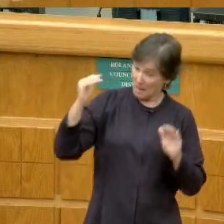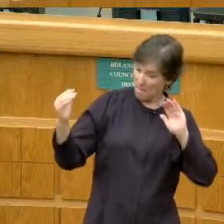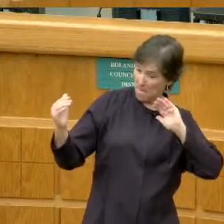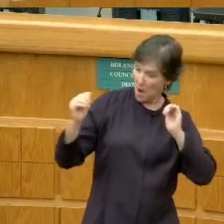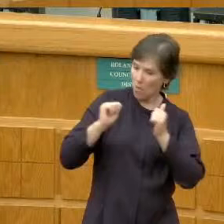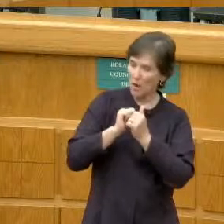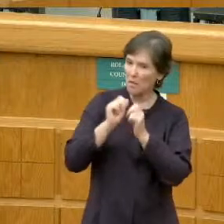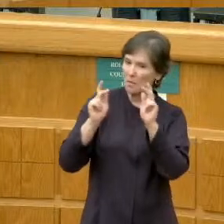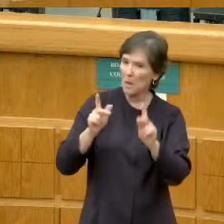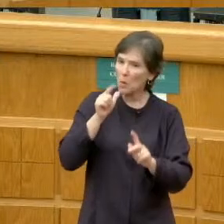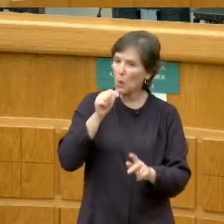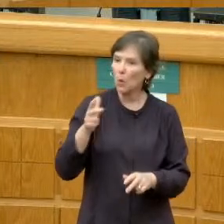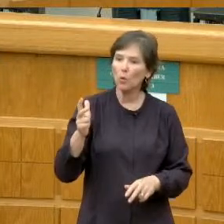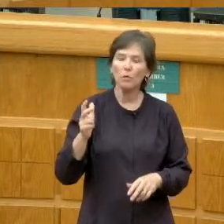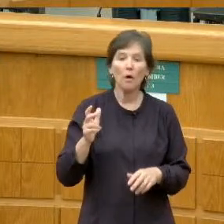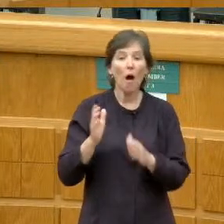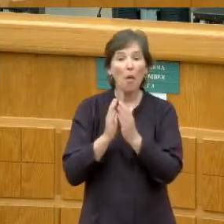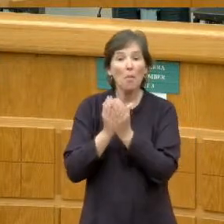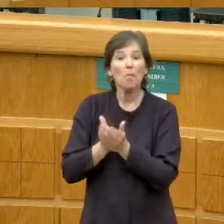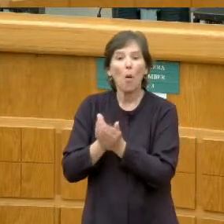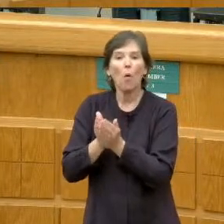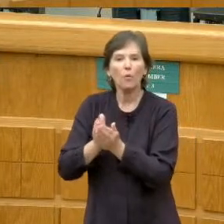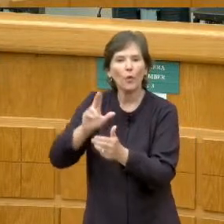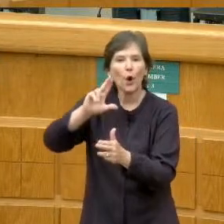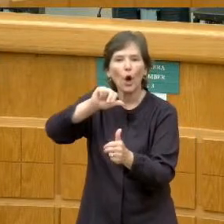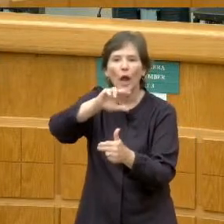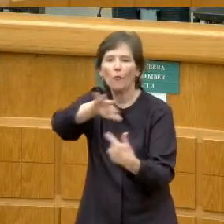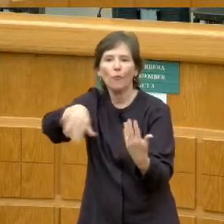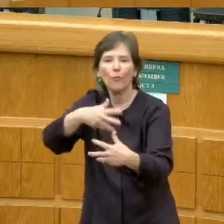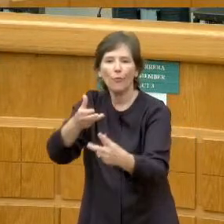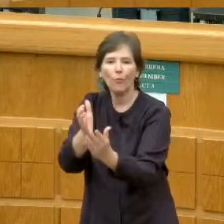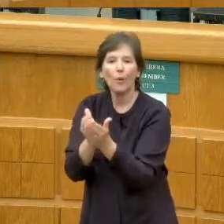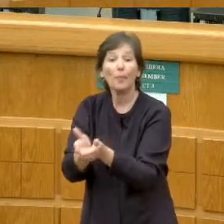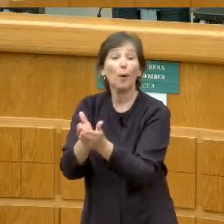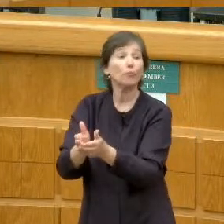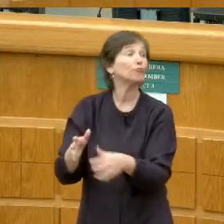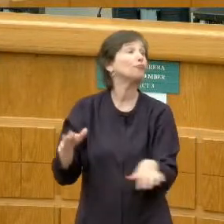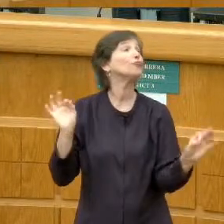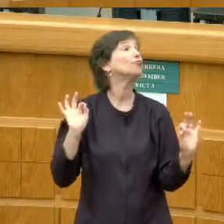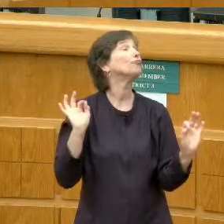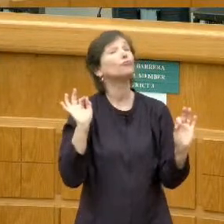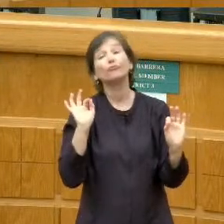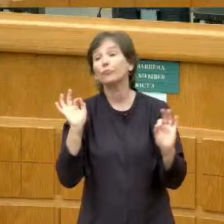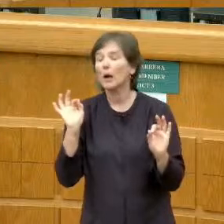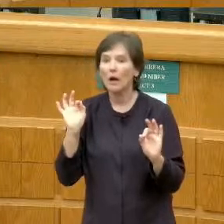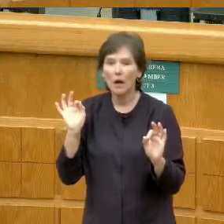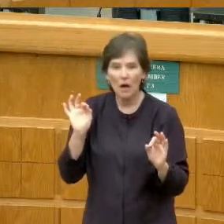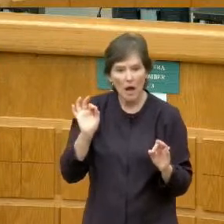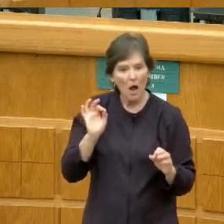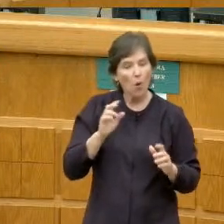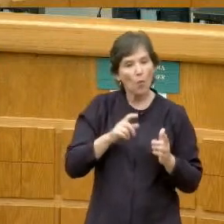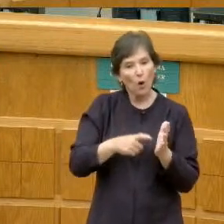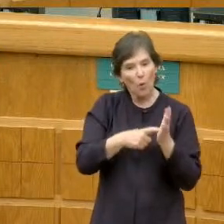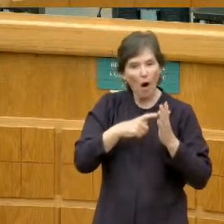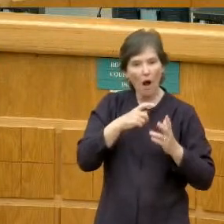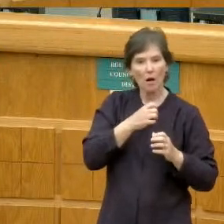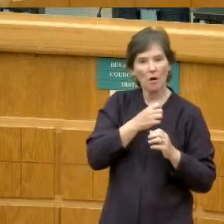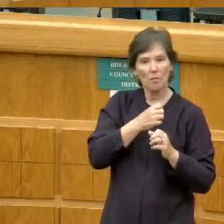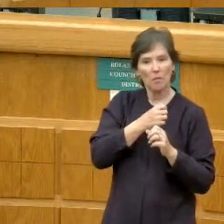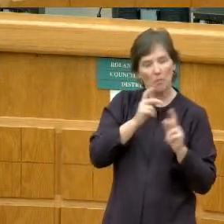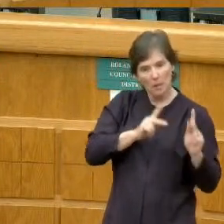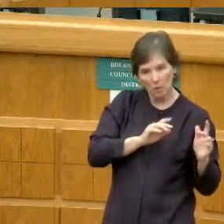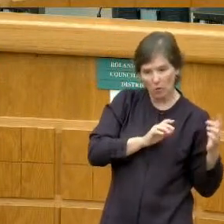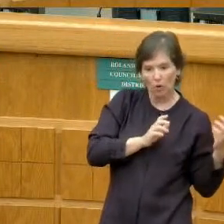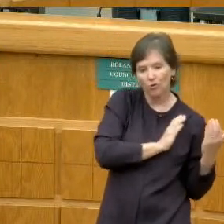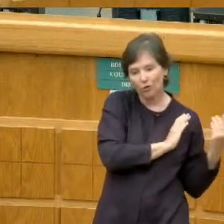Force 1 to come and rescue them. Sometimes the risks we take affect others. Sometimes